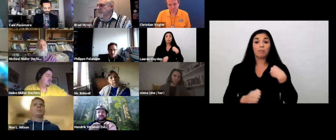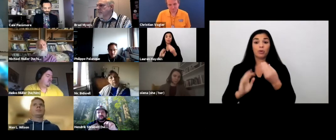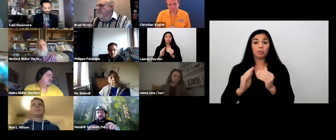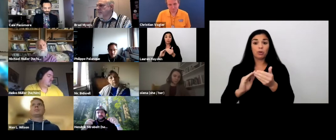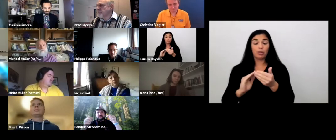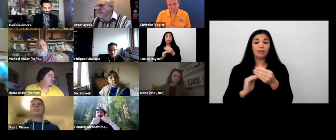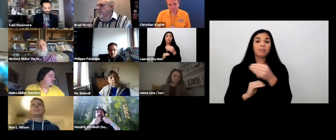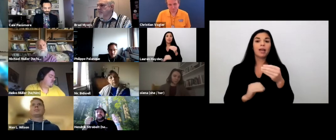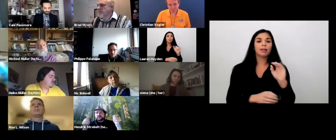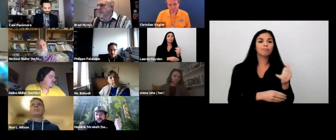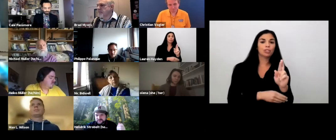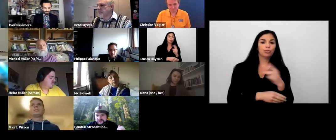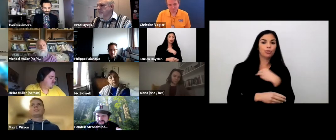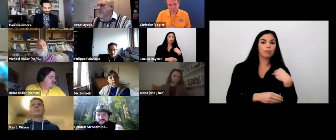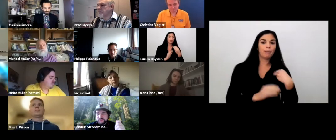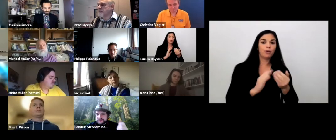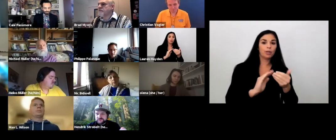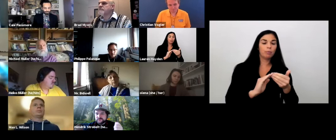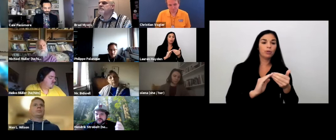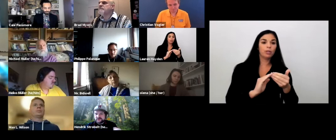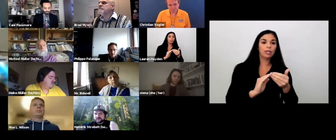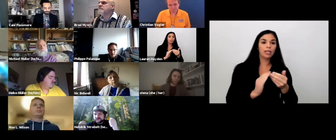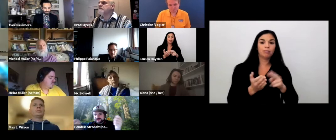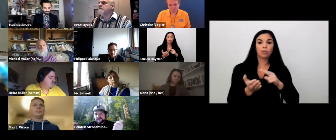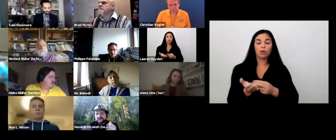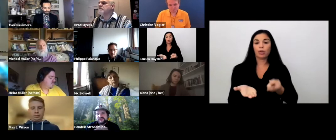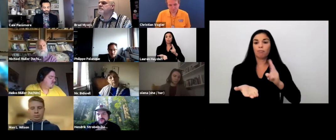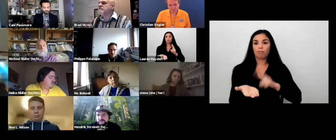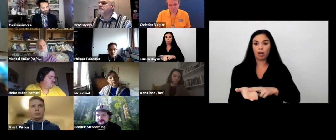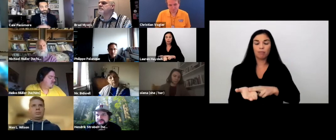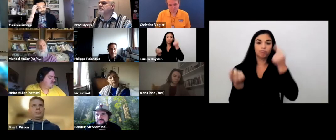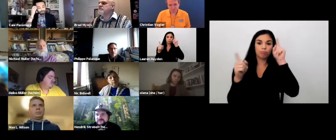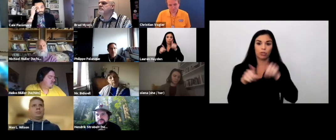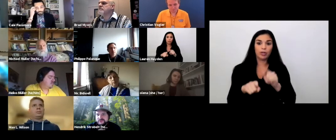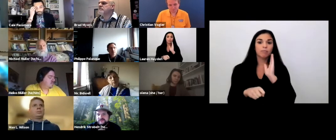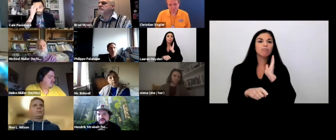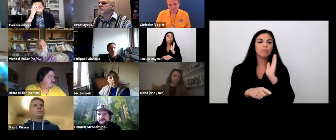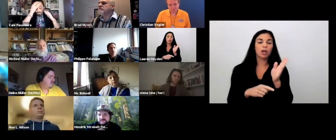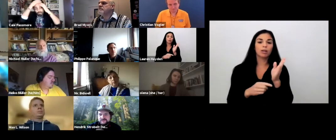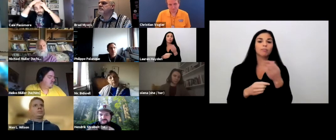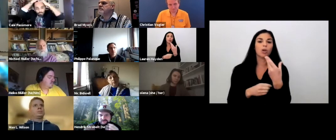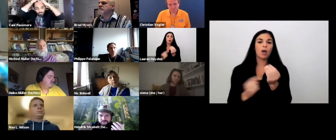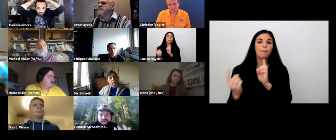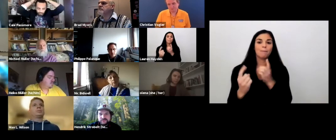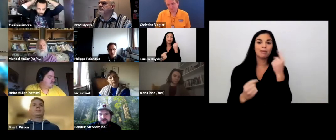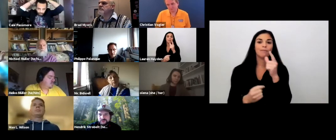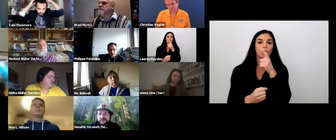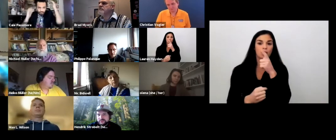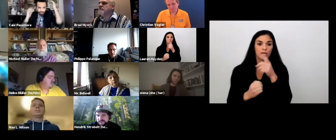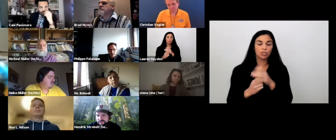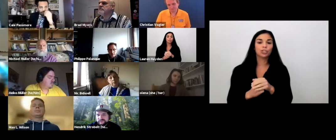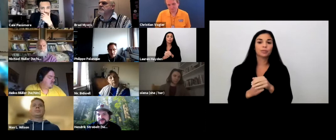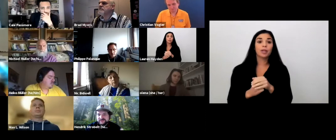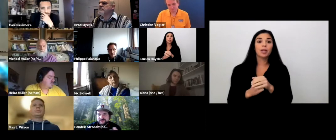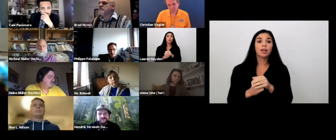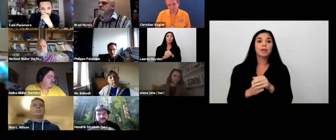essentially signed a contract that they will meet for lunch at the conference. But then you can be called out by